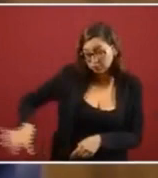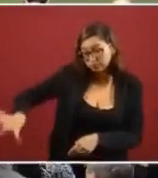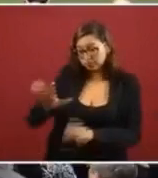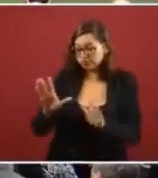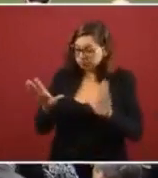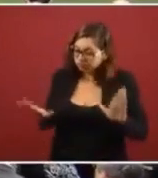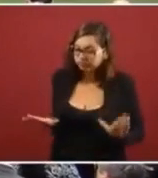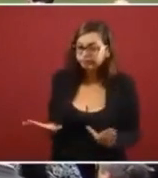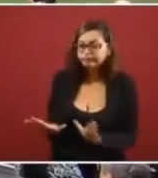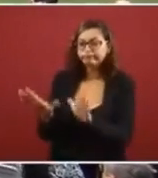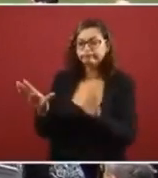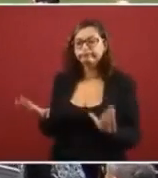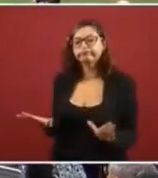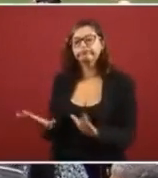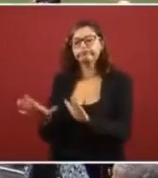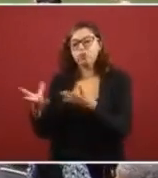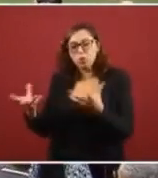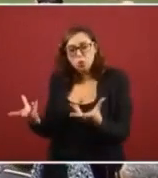people